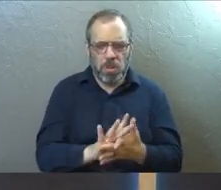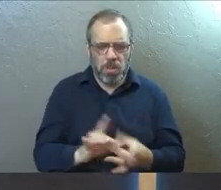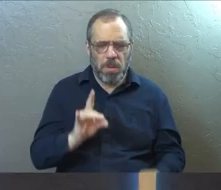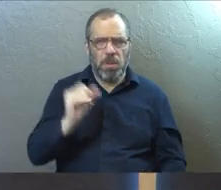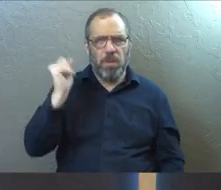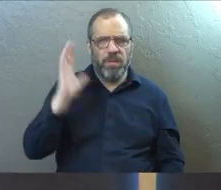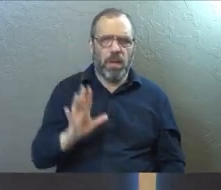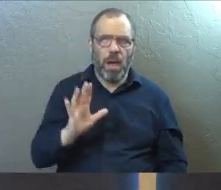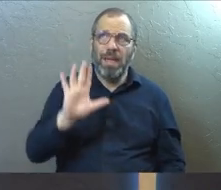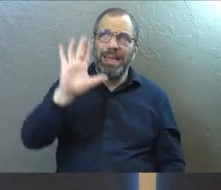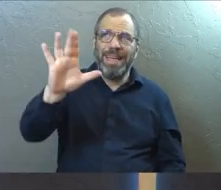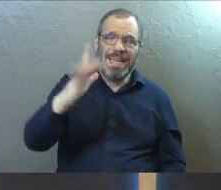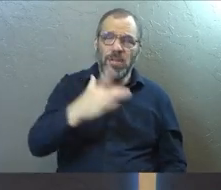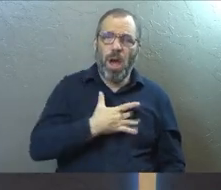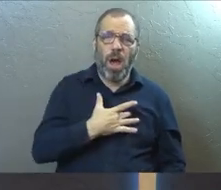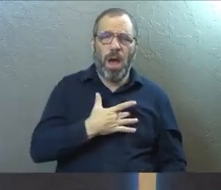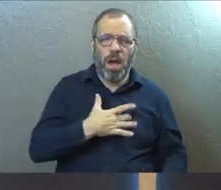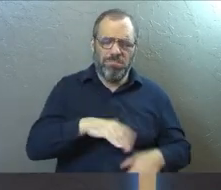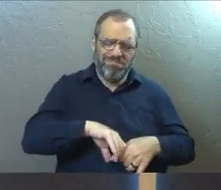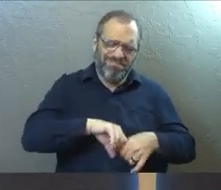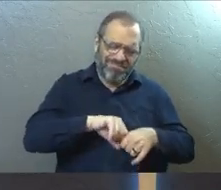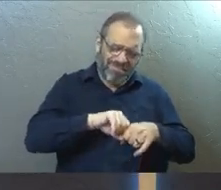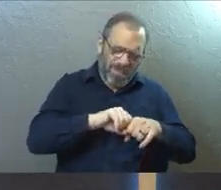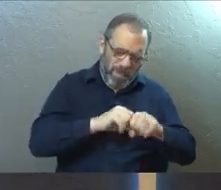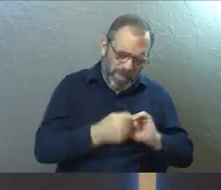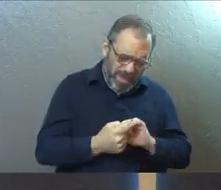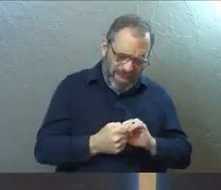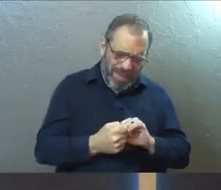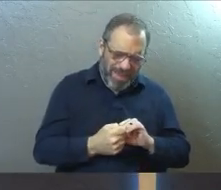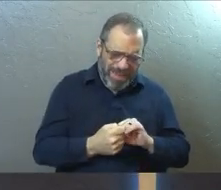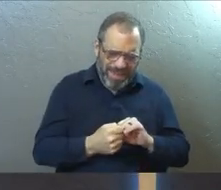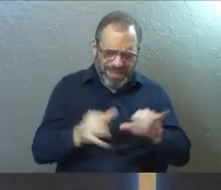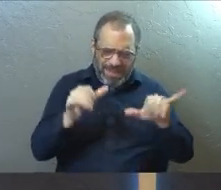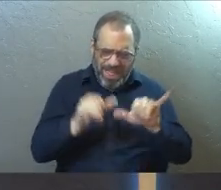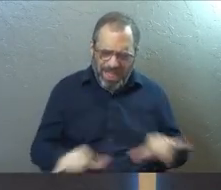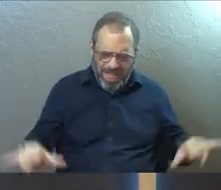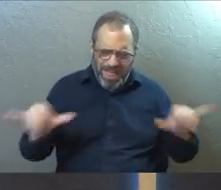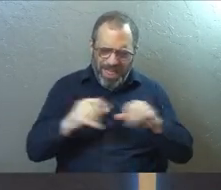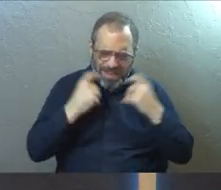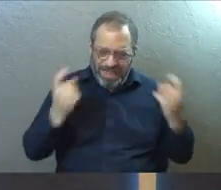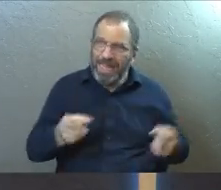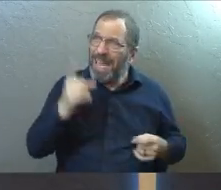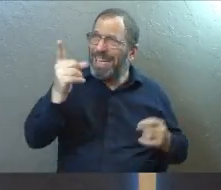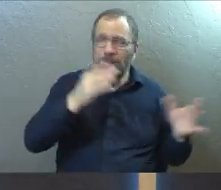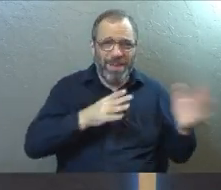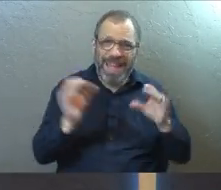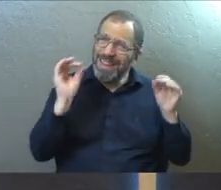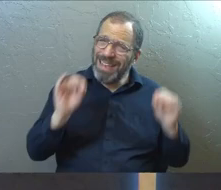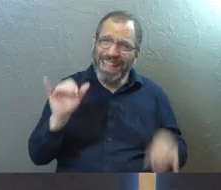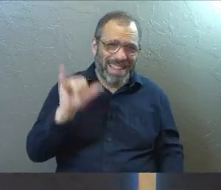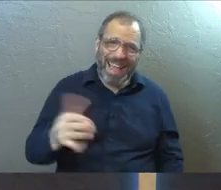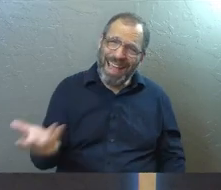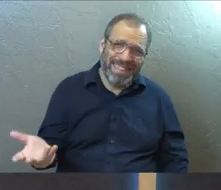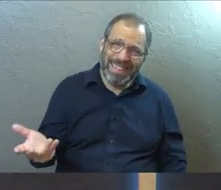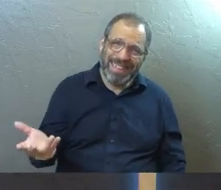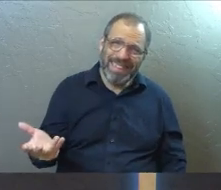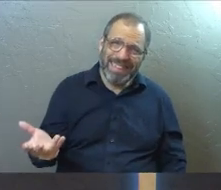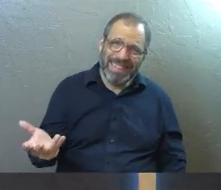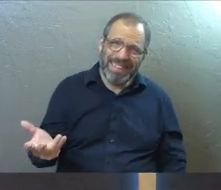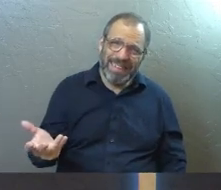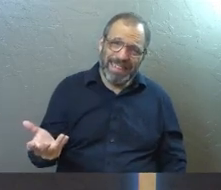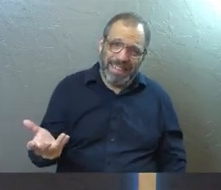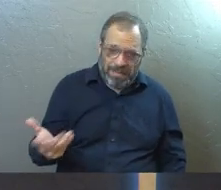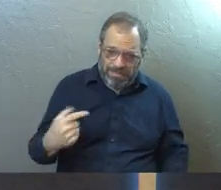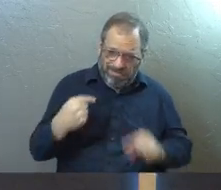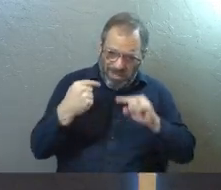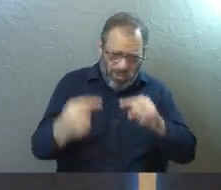Spirit. You see, God's heart breaks for us when we're stuck in cycles of things that he never intended us for us to be in.